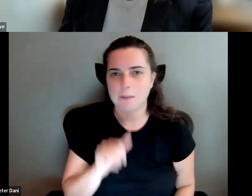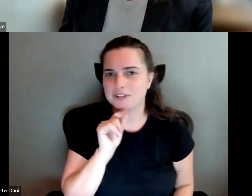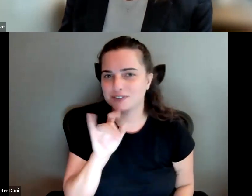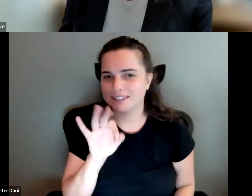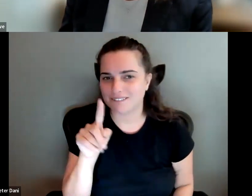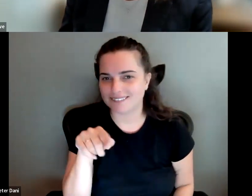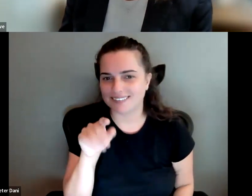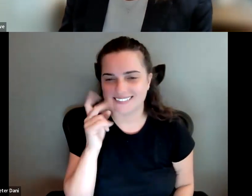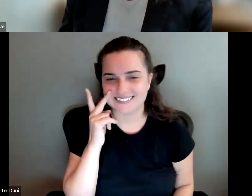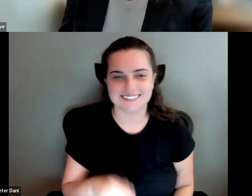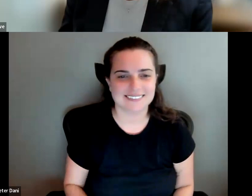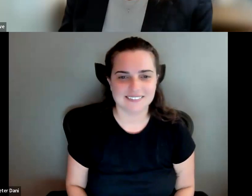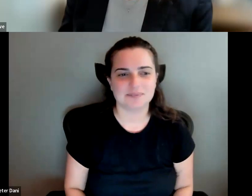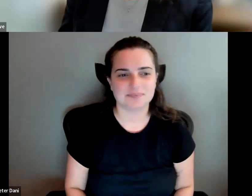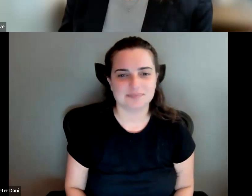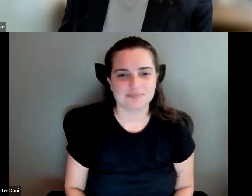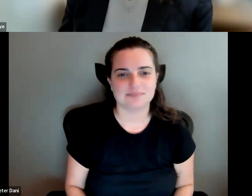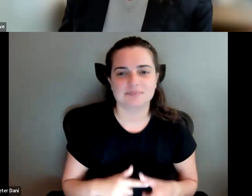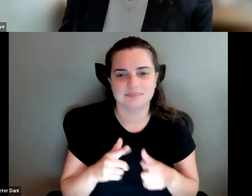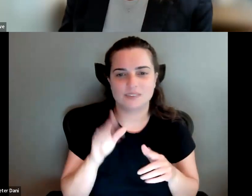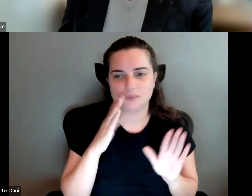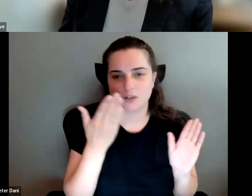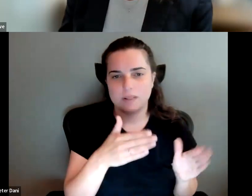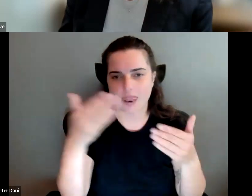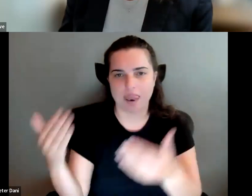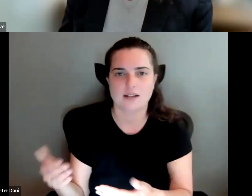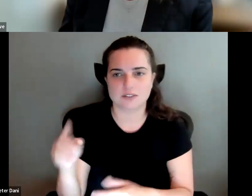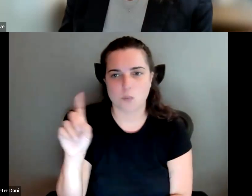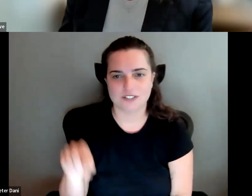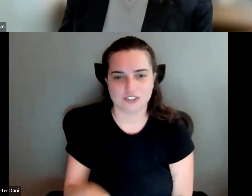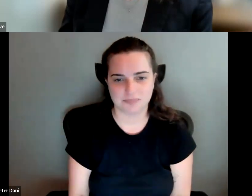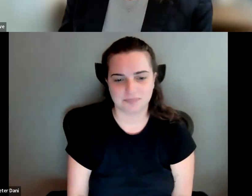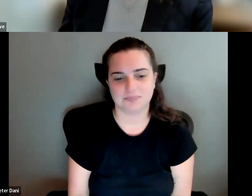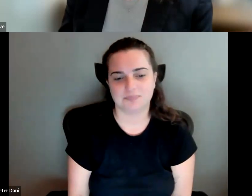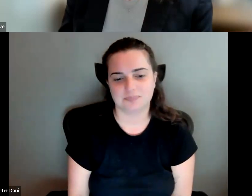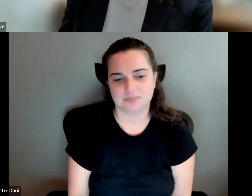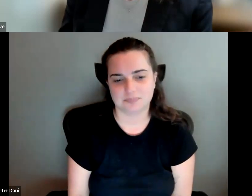it. And then we'll go to our next question.